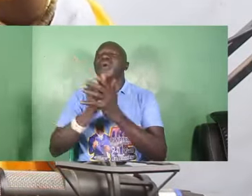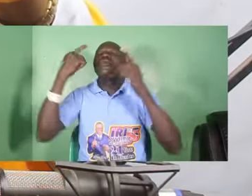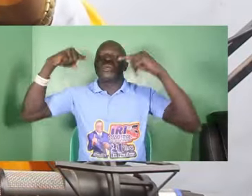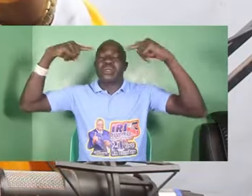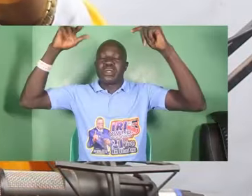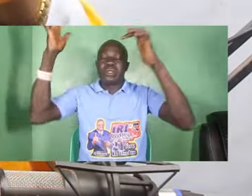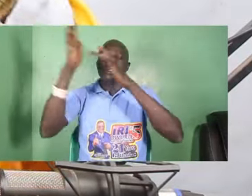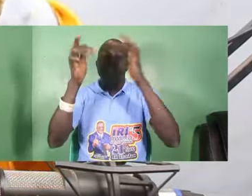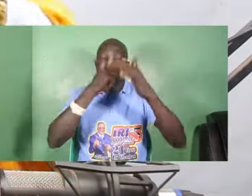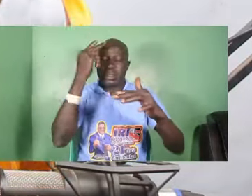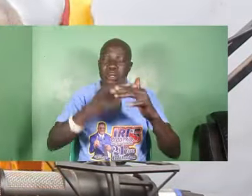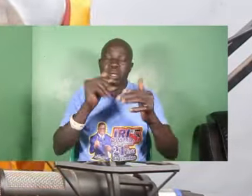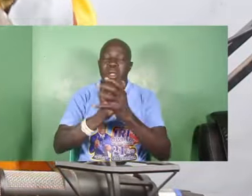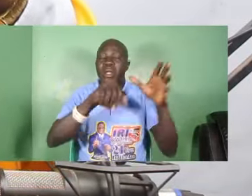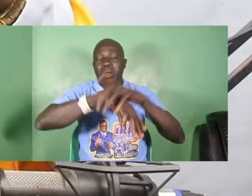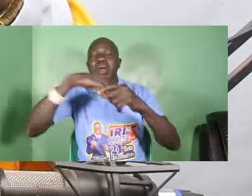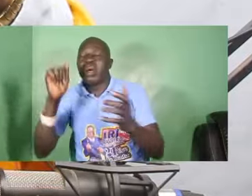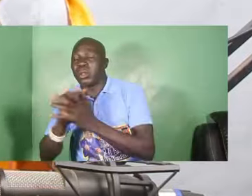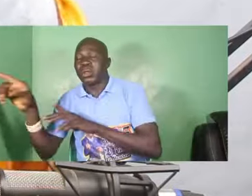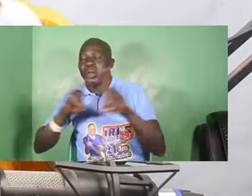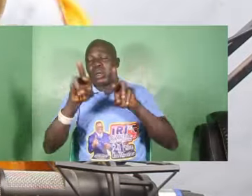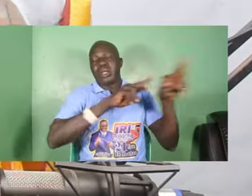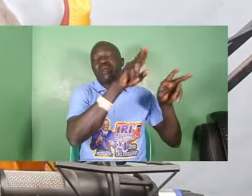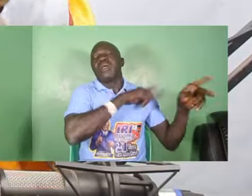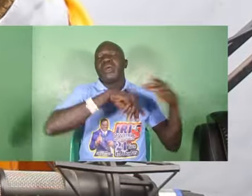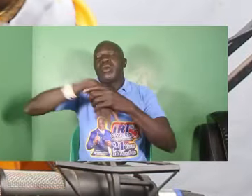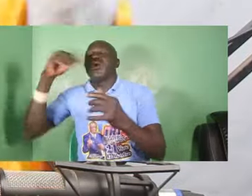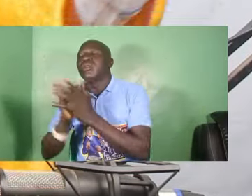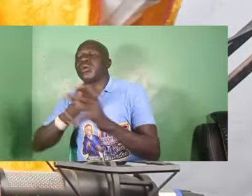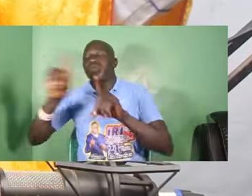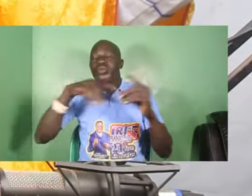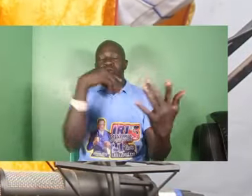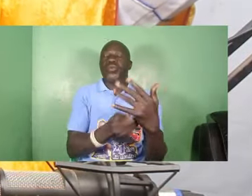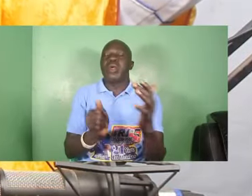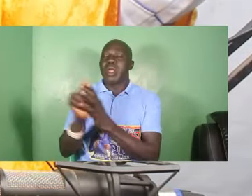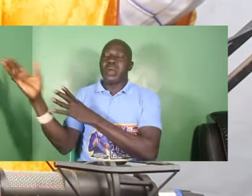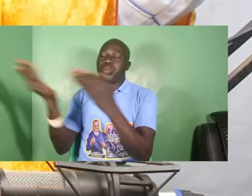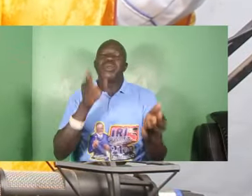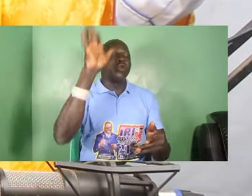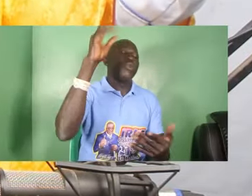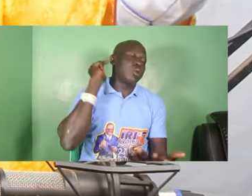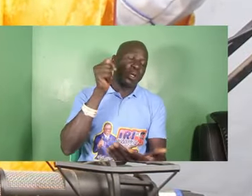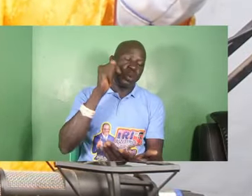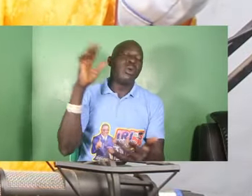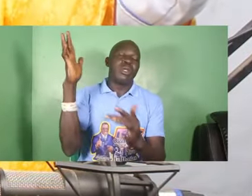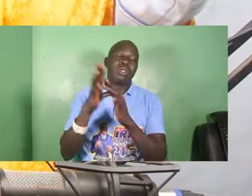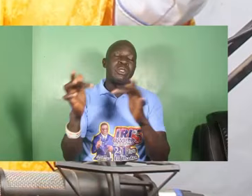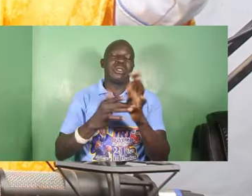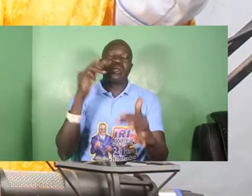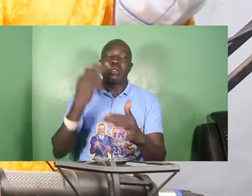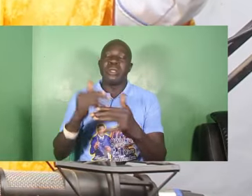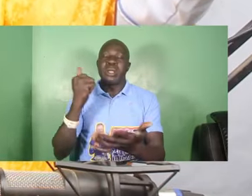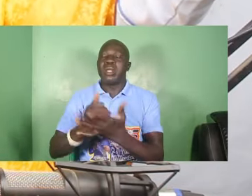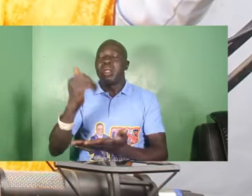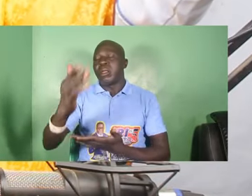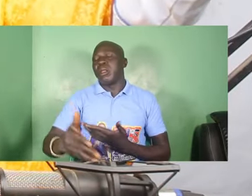re. Amen. Jade ko lo se bi obo. Amen. Jade ko lo se. Amen. Ko lo ku eri e o. Amen. Oluwa wa